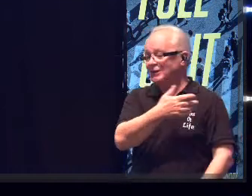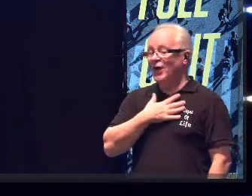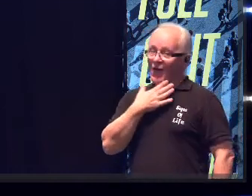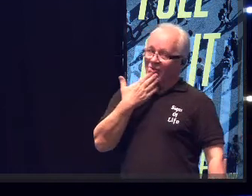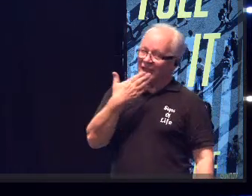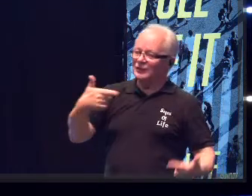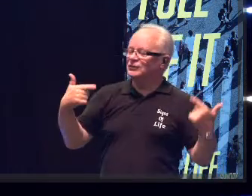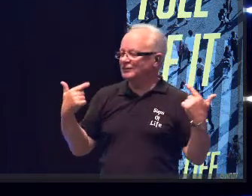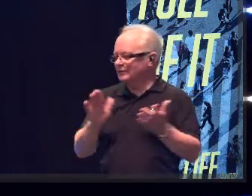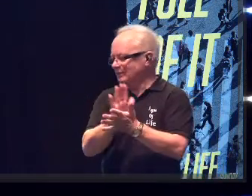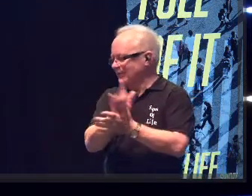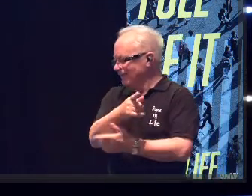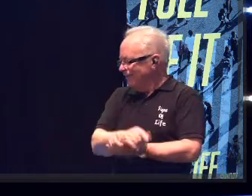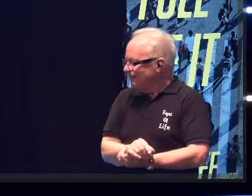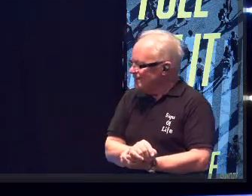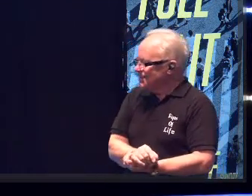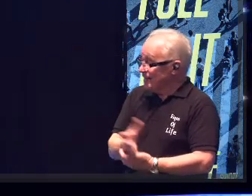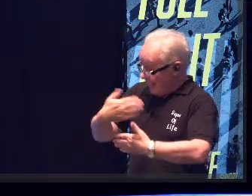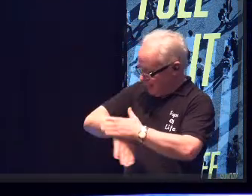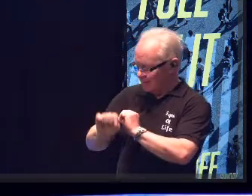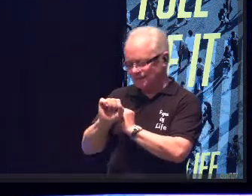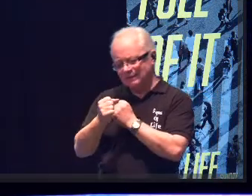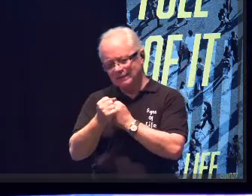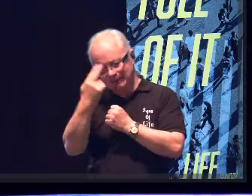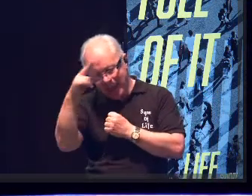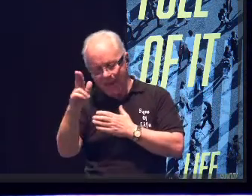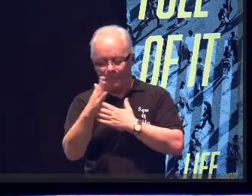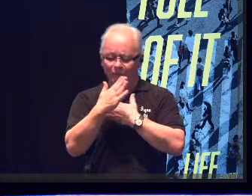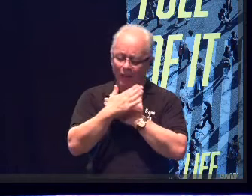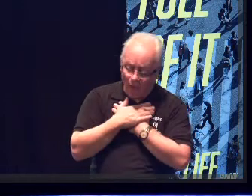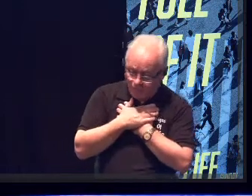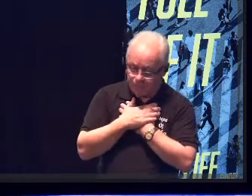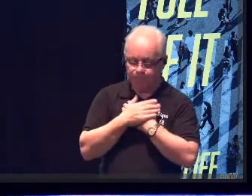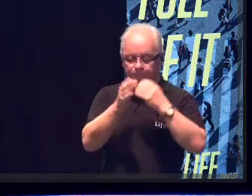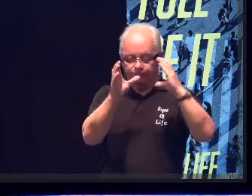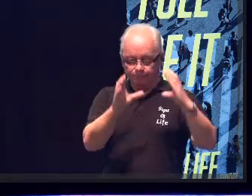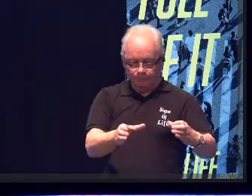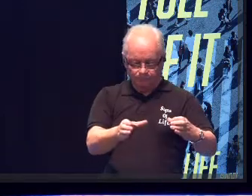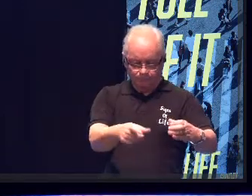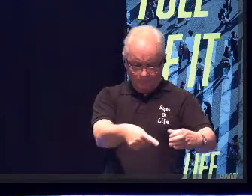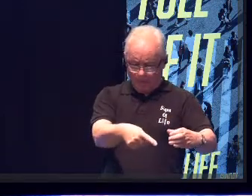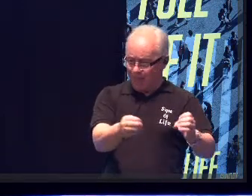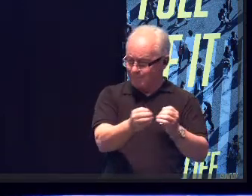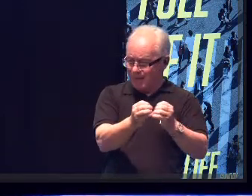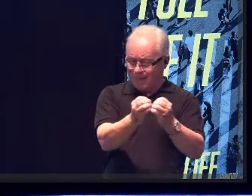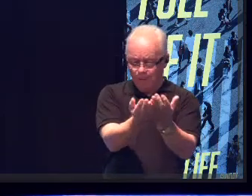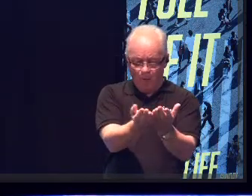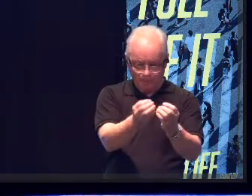Thank you. But in the name of love, we've set aside what the Bible teaches.